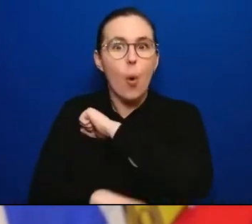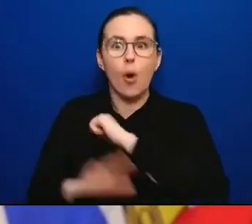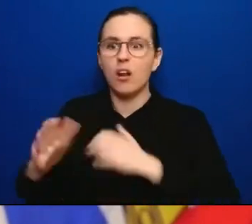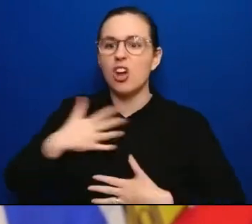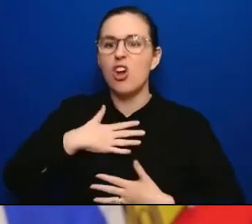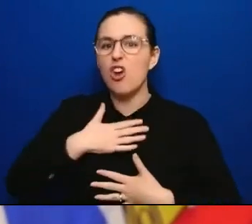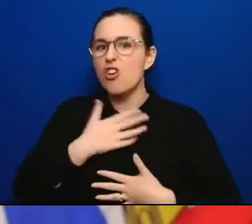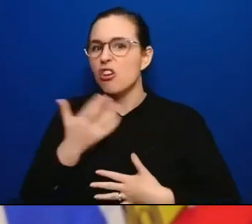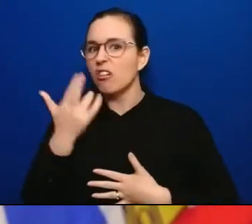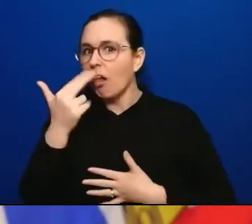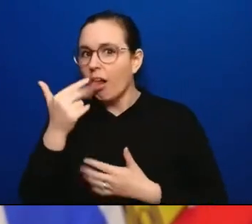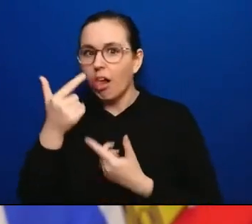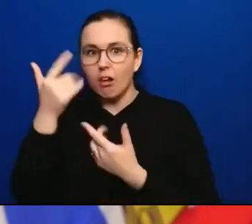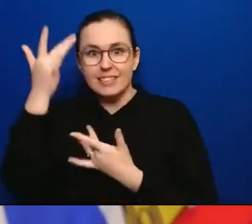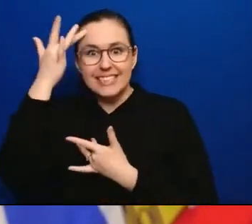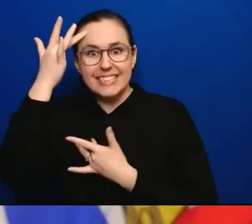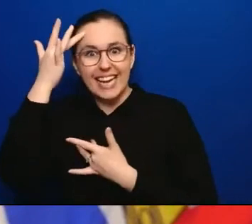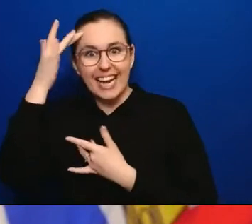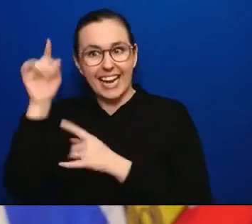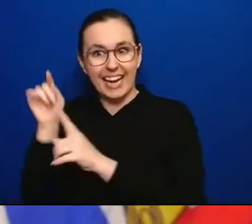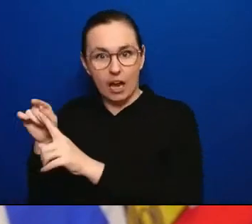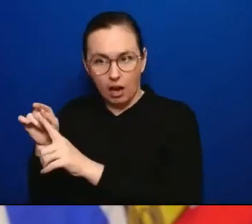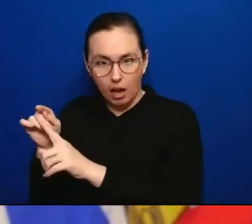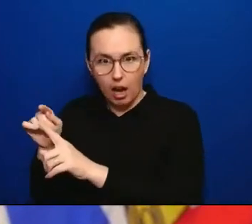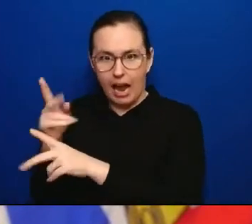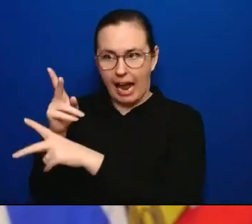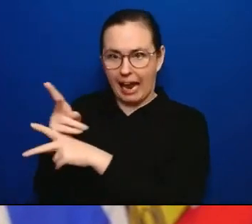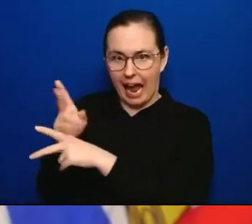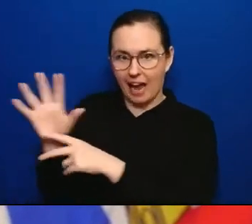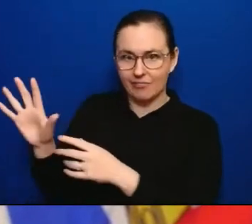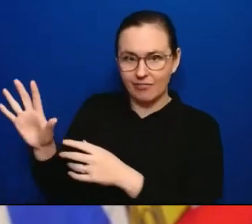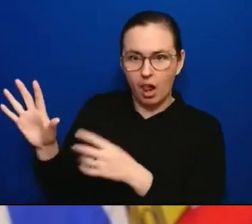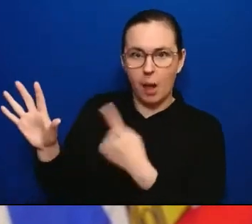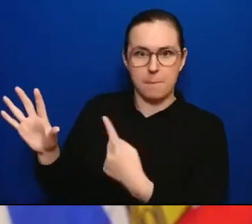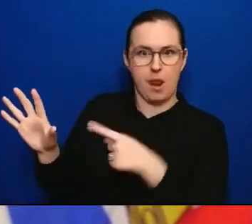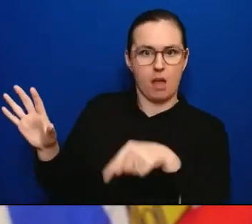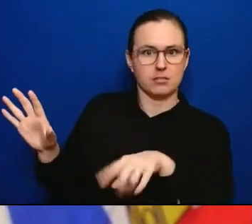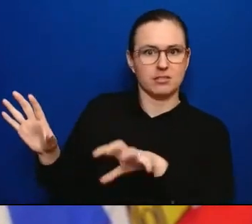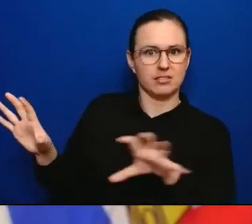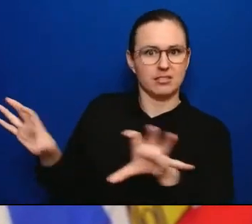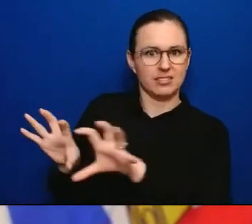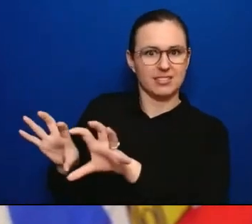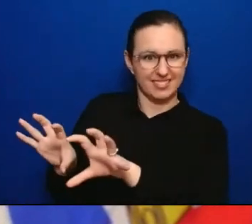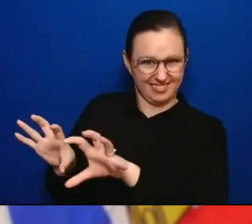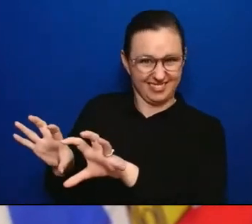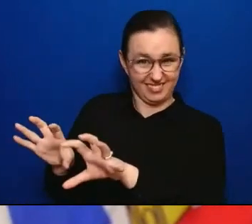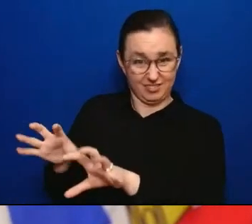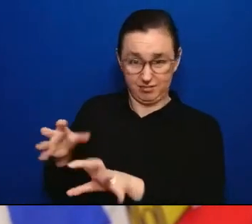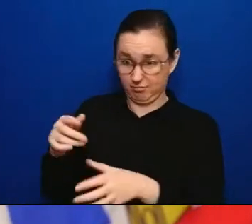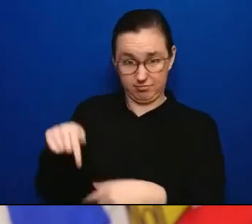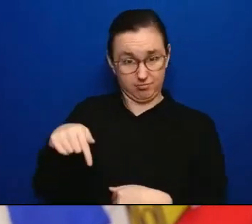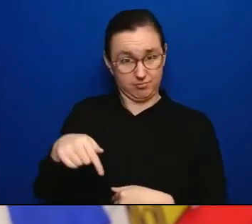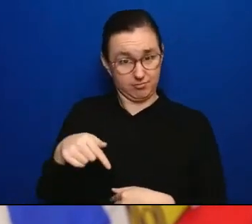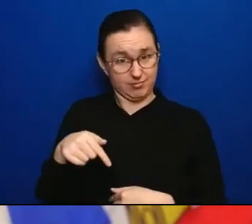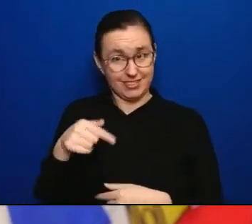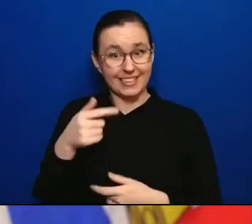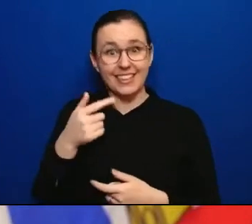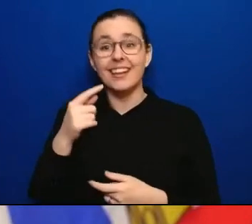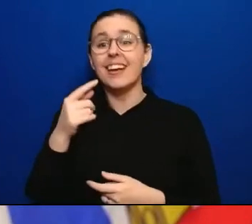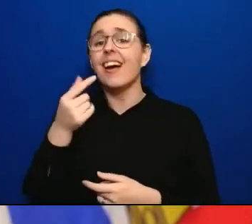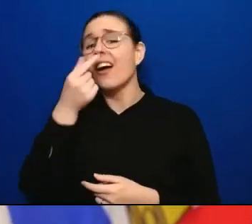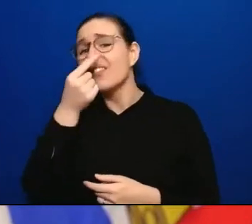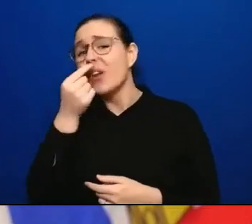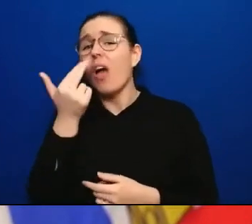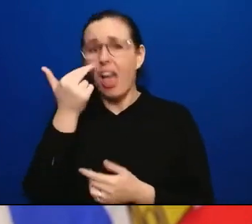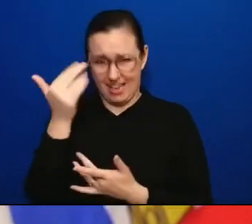serious respiratory illness that is with us at least for another year. We'll know more by this time next year about